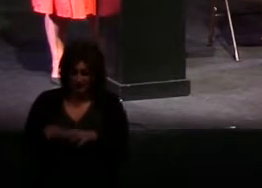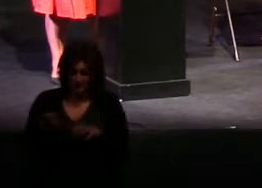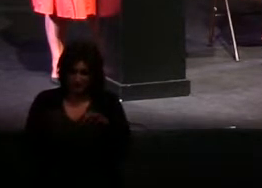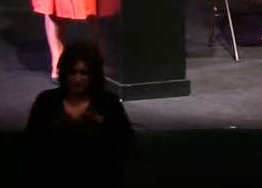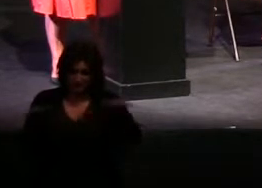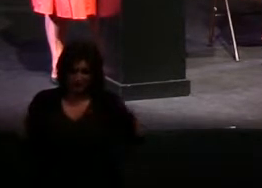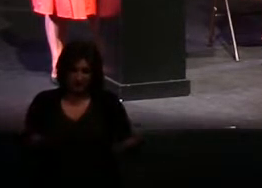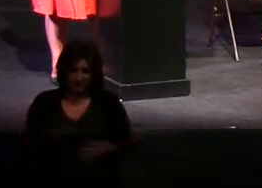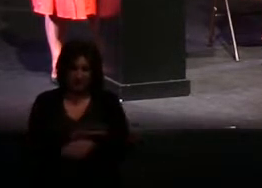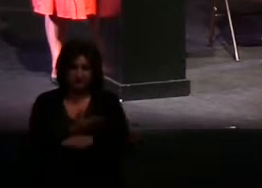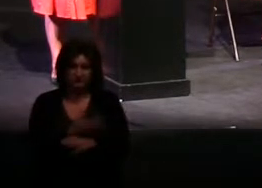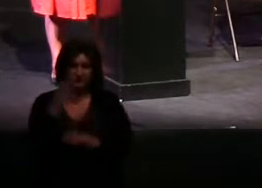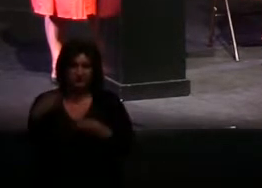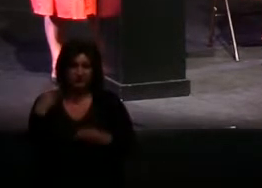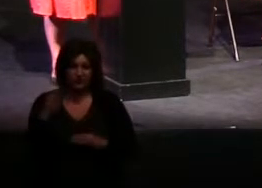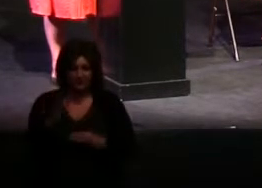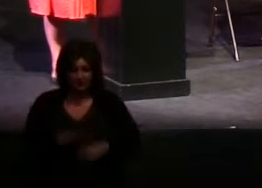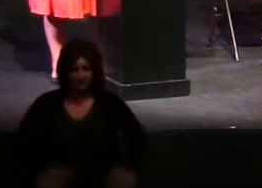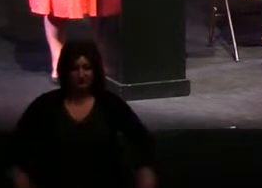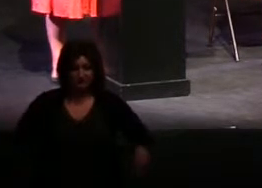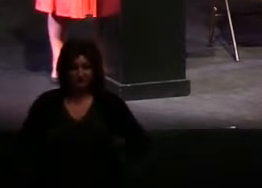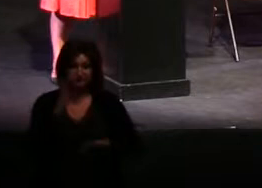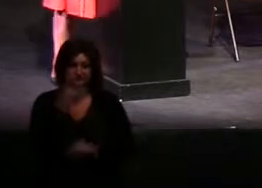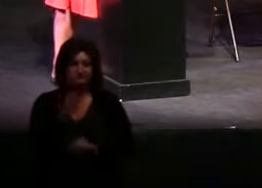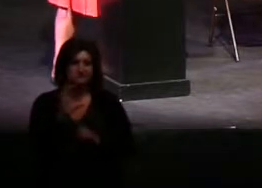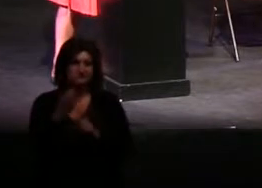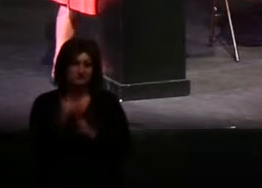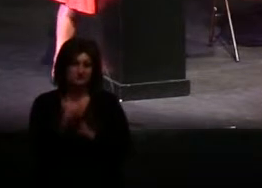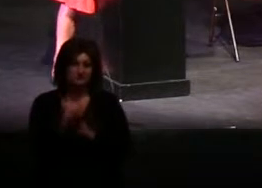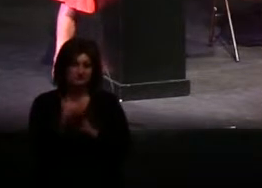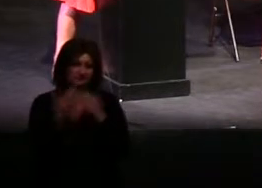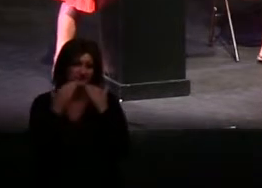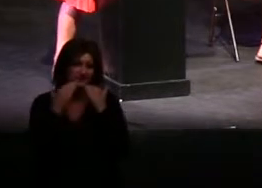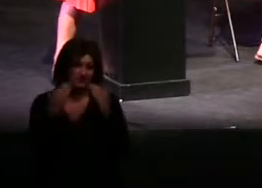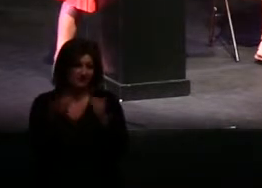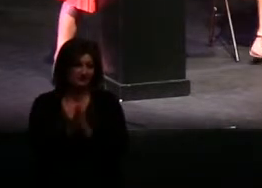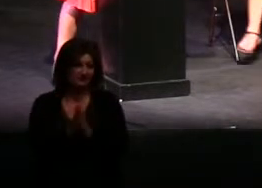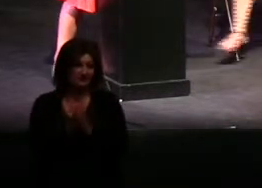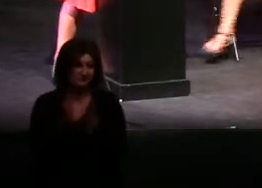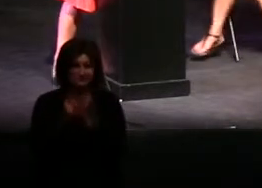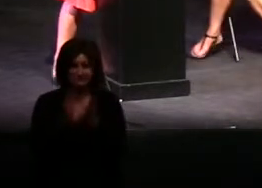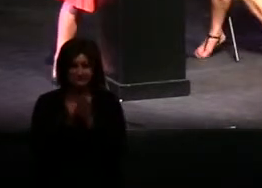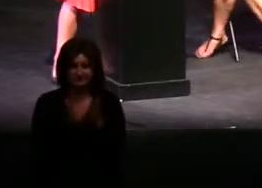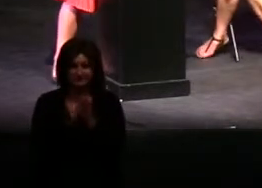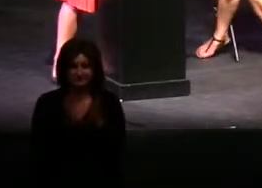wild handiwork culture. Thank you.